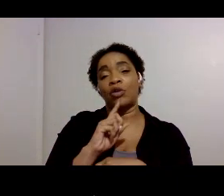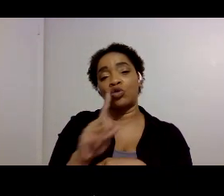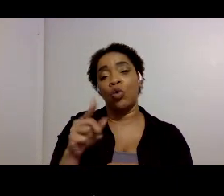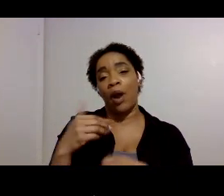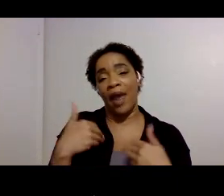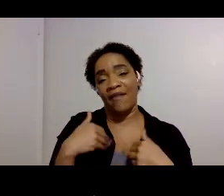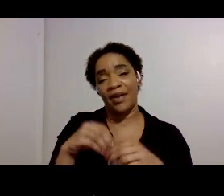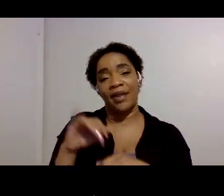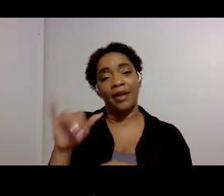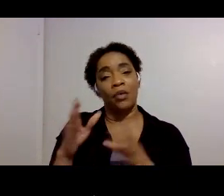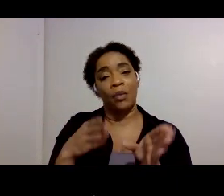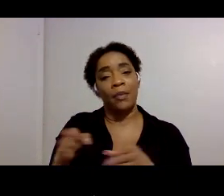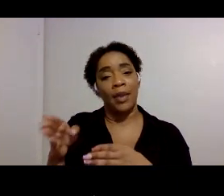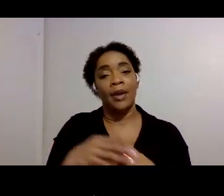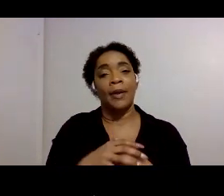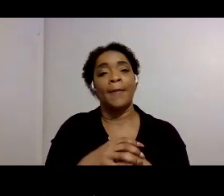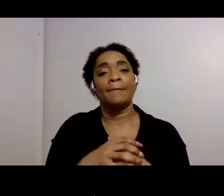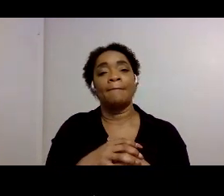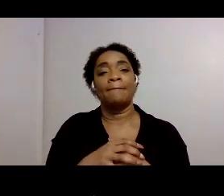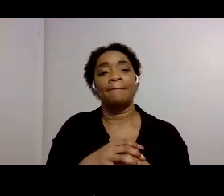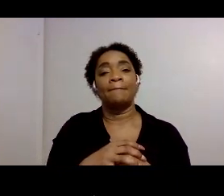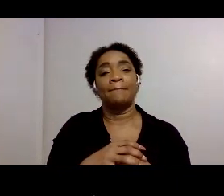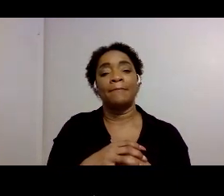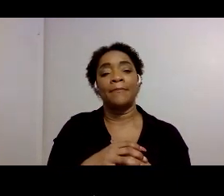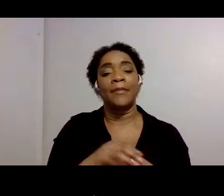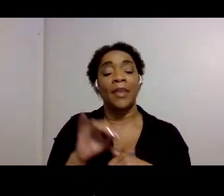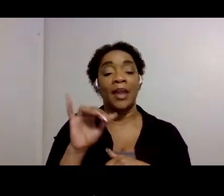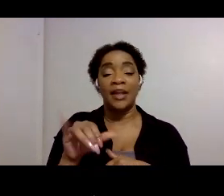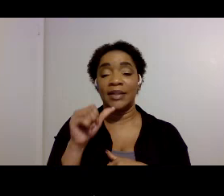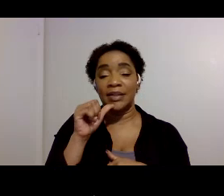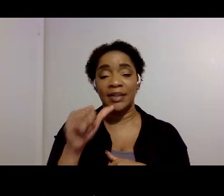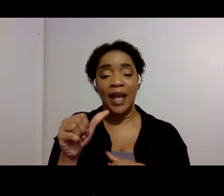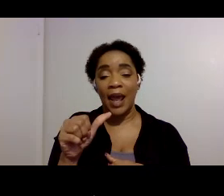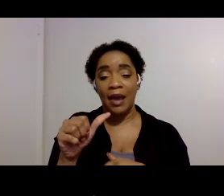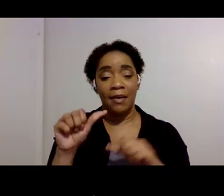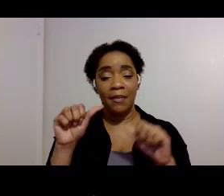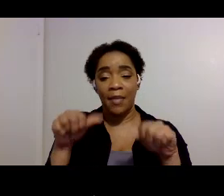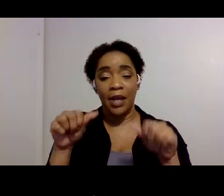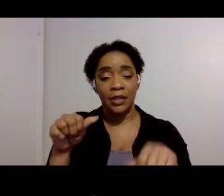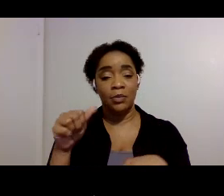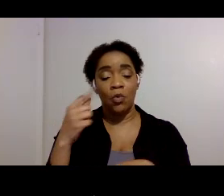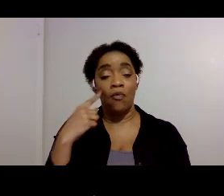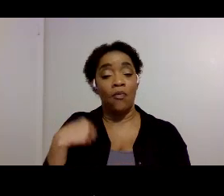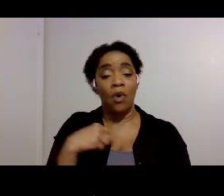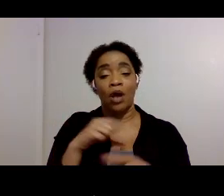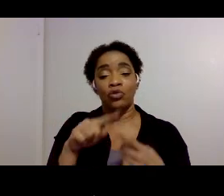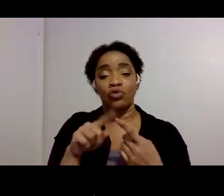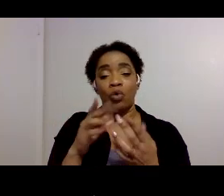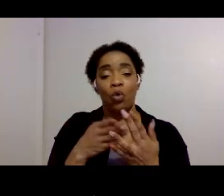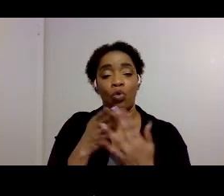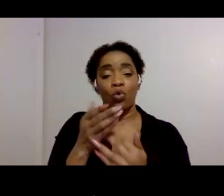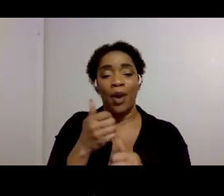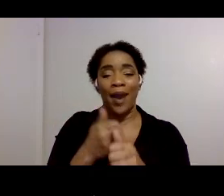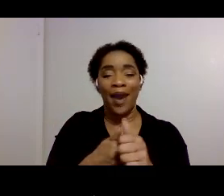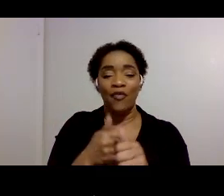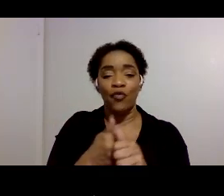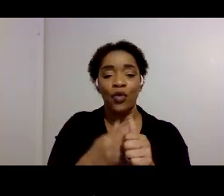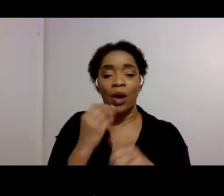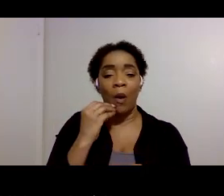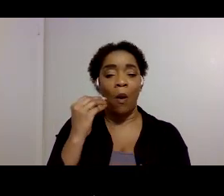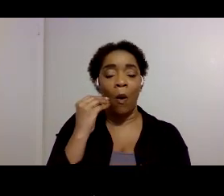But it's just not physically possible for us to go through every resident or every home, but we